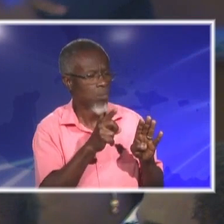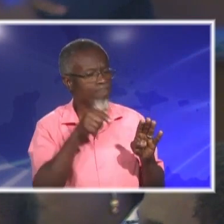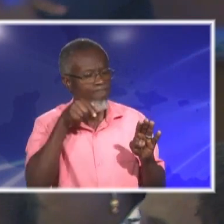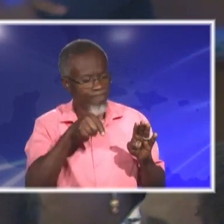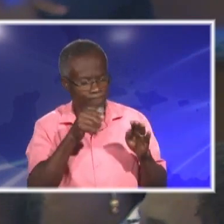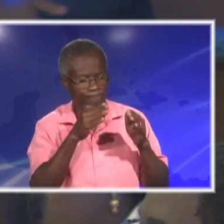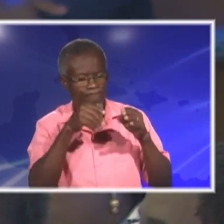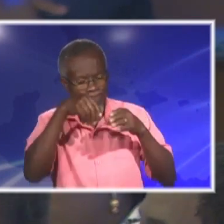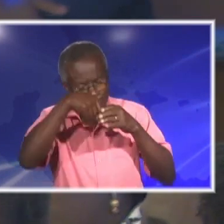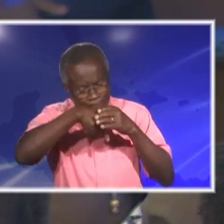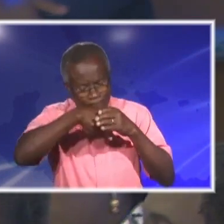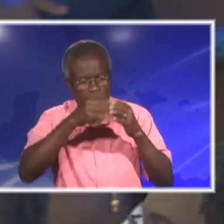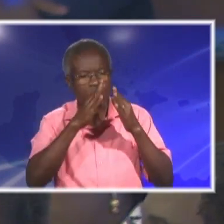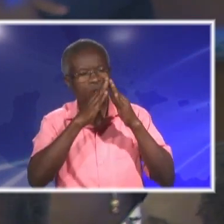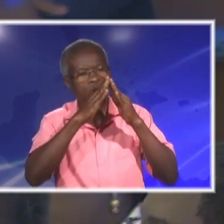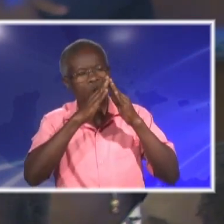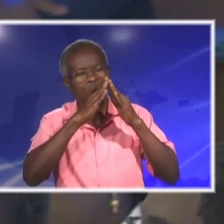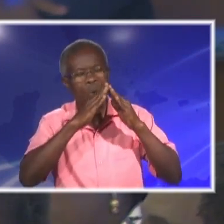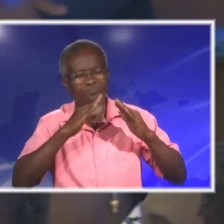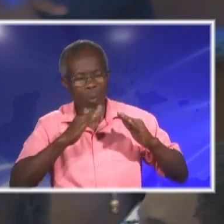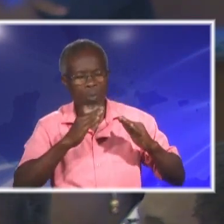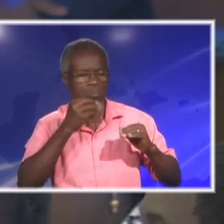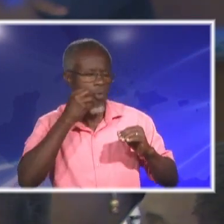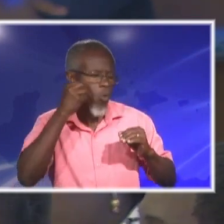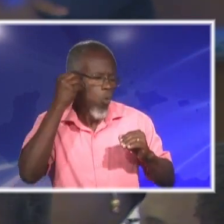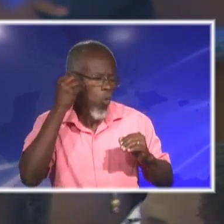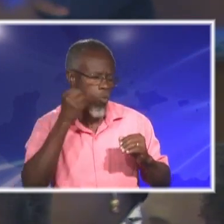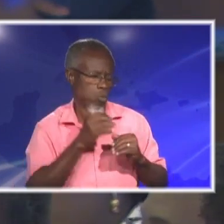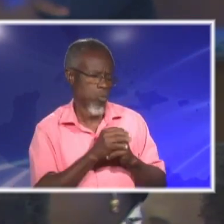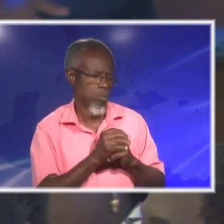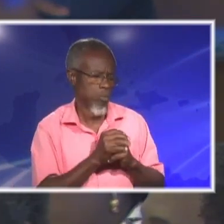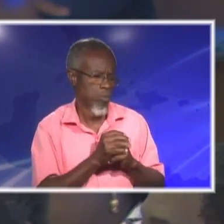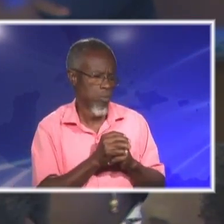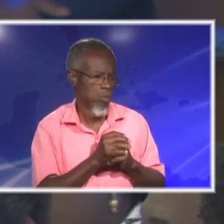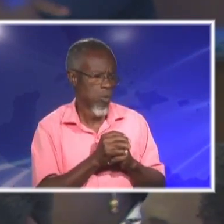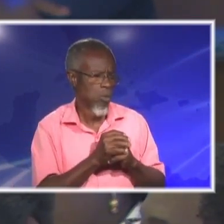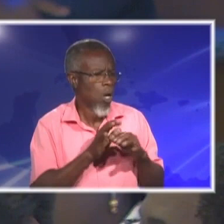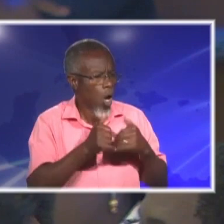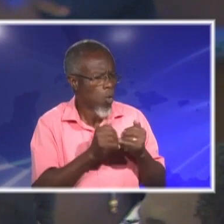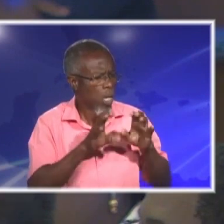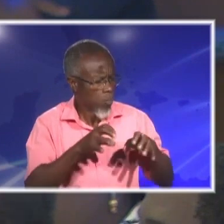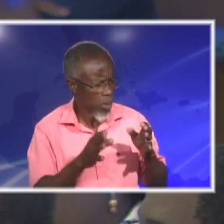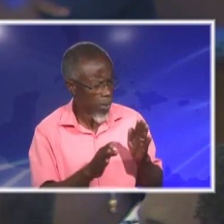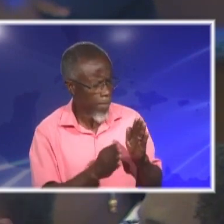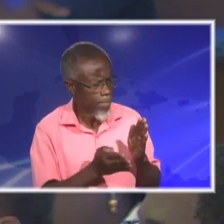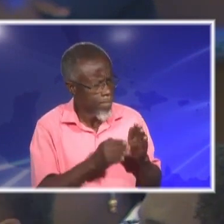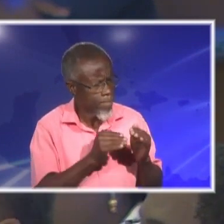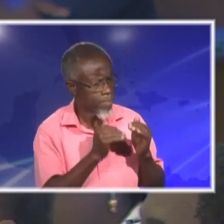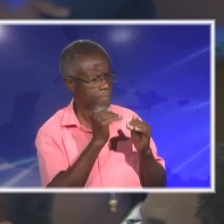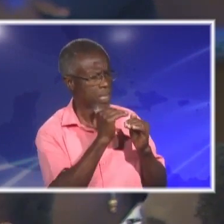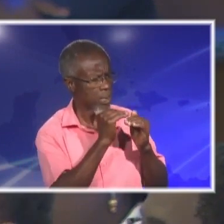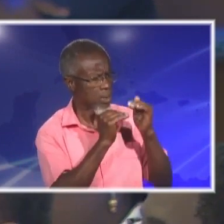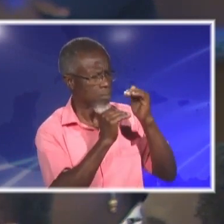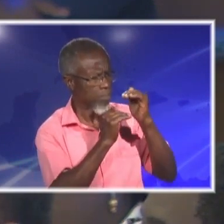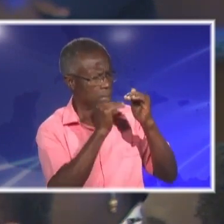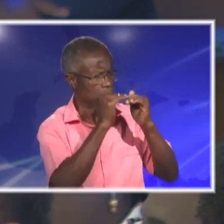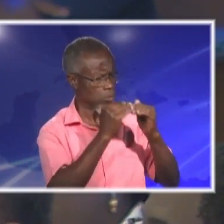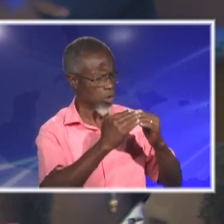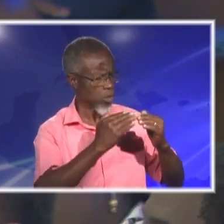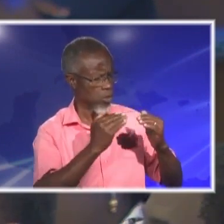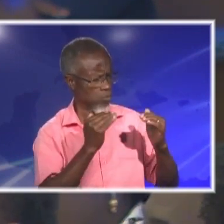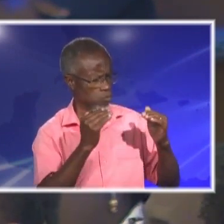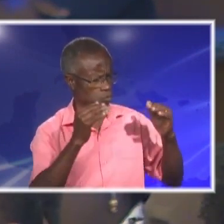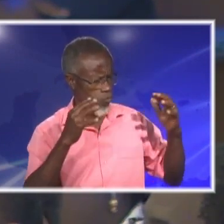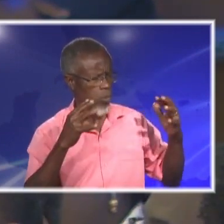What is in place for the capacity building of our parents, where the core of our issues,